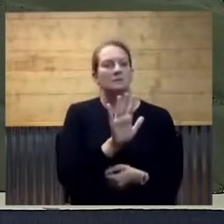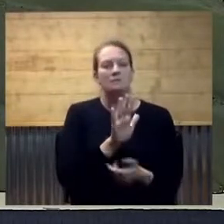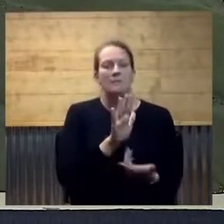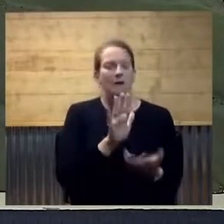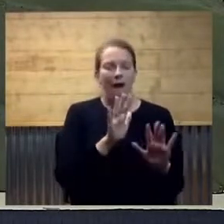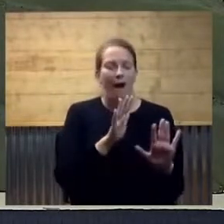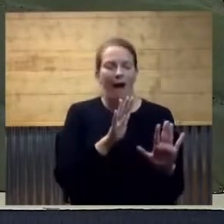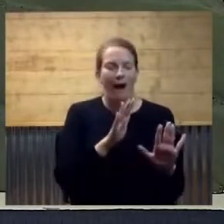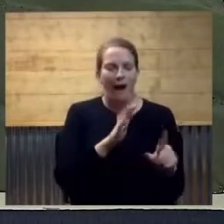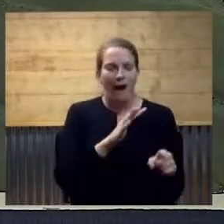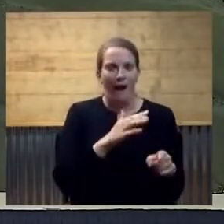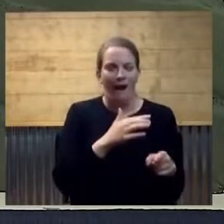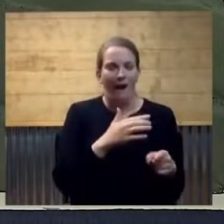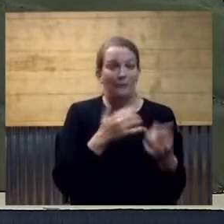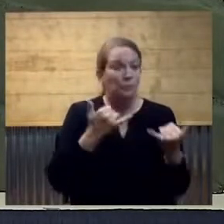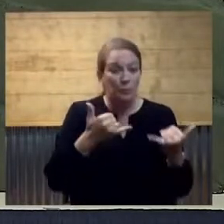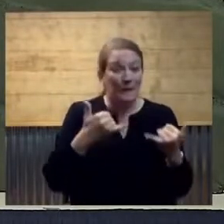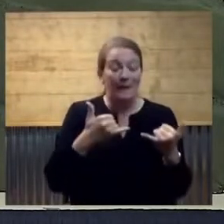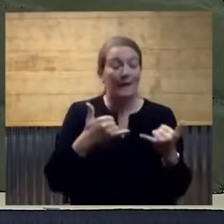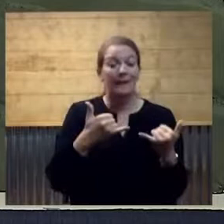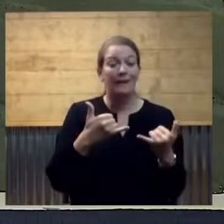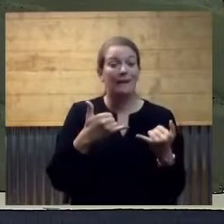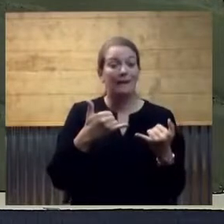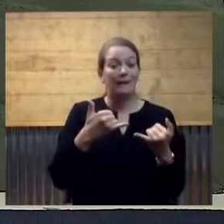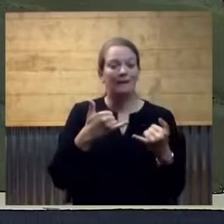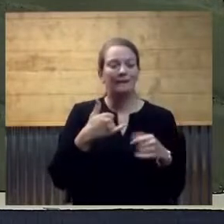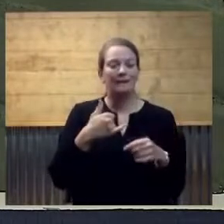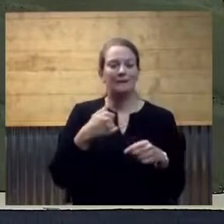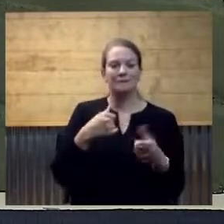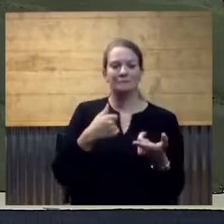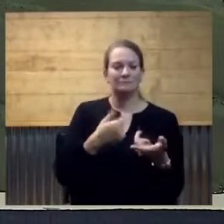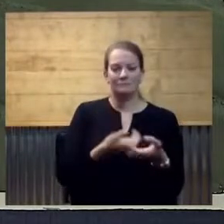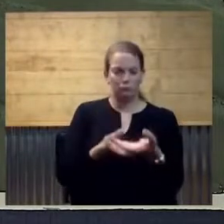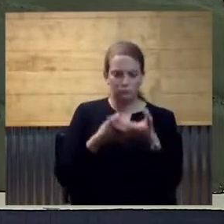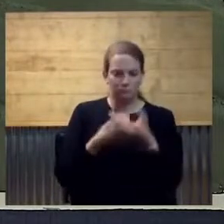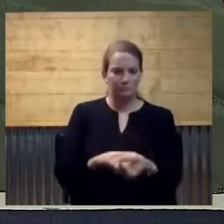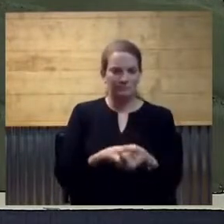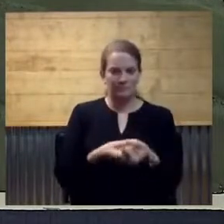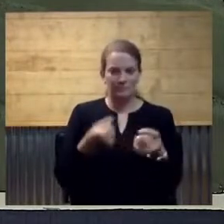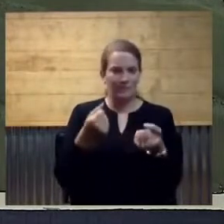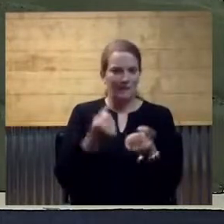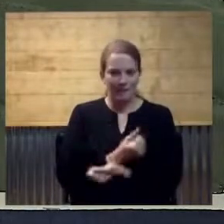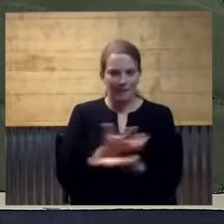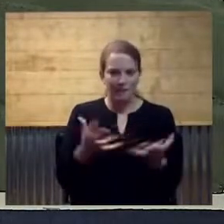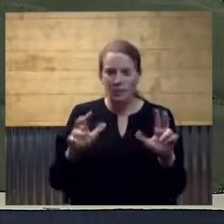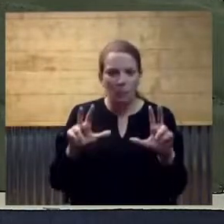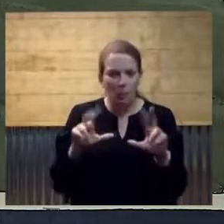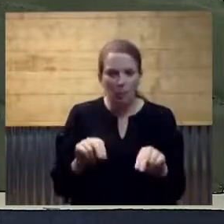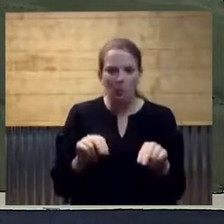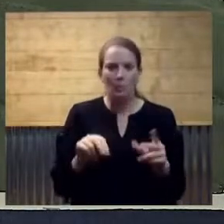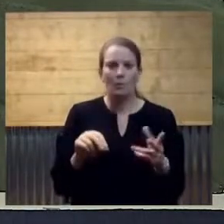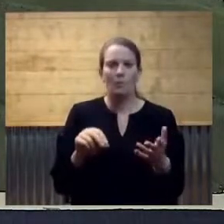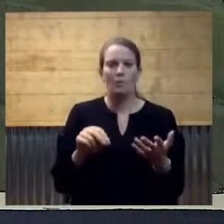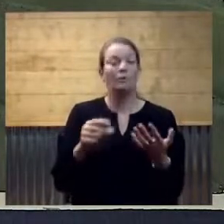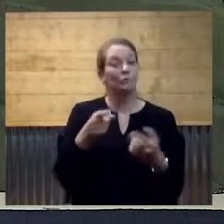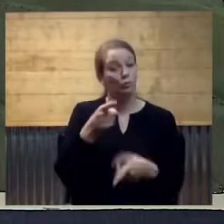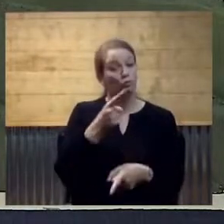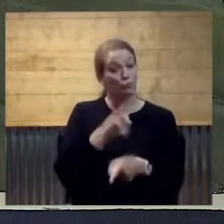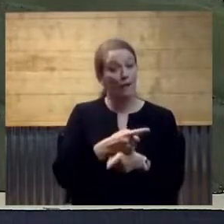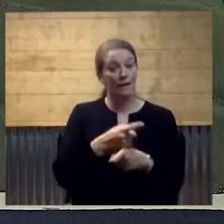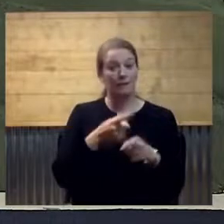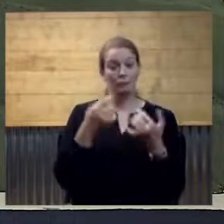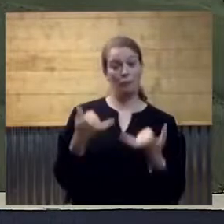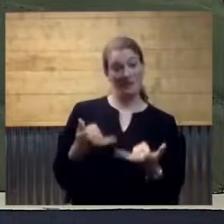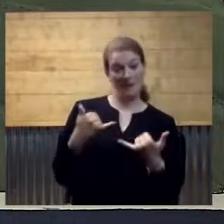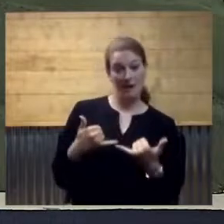say today does not determine credibility. And you're right, our numbers now are